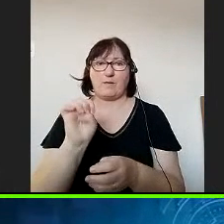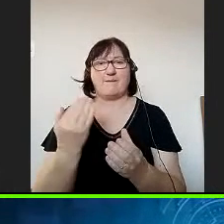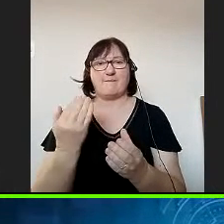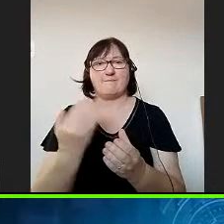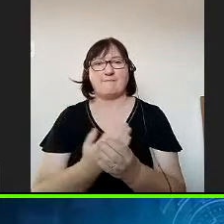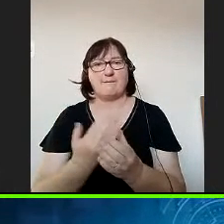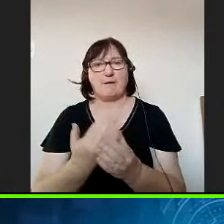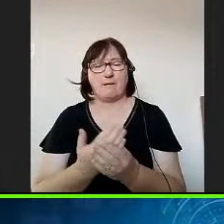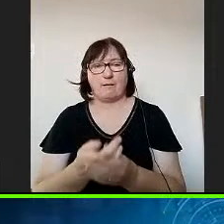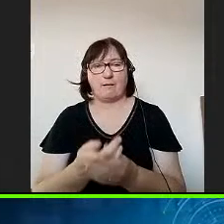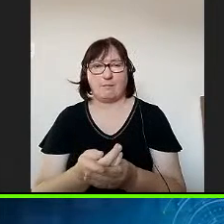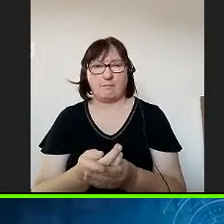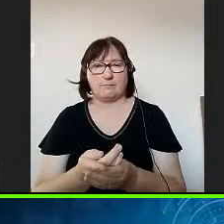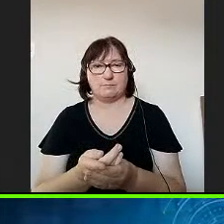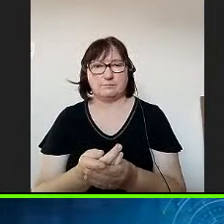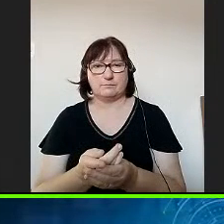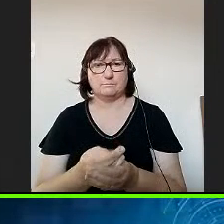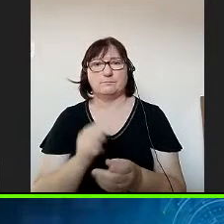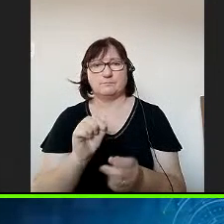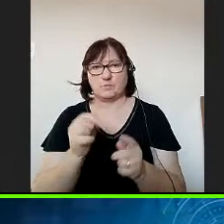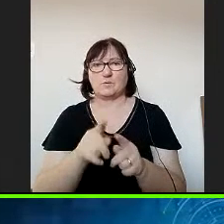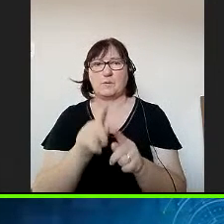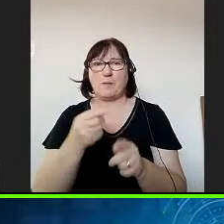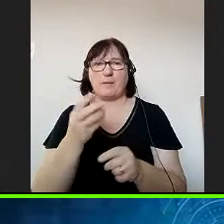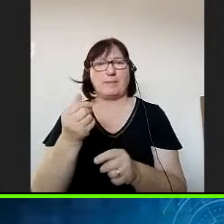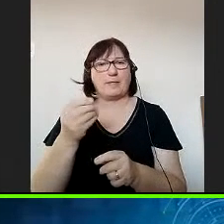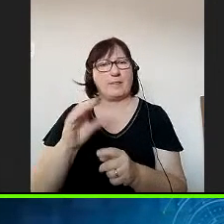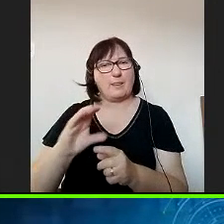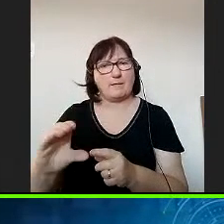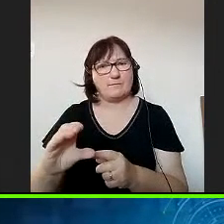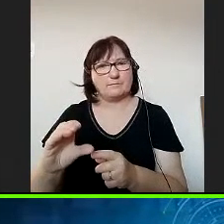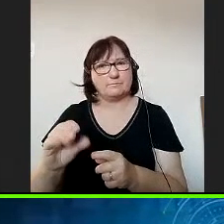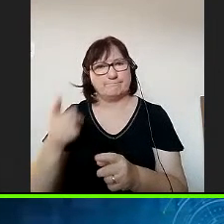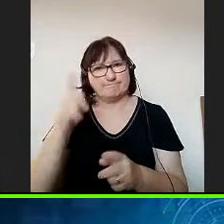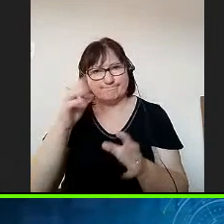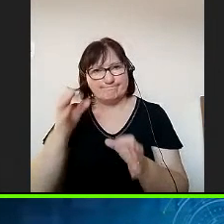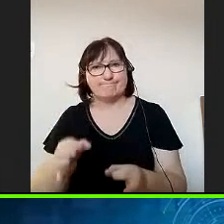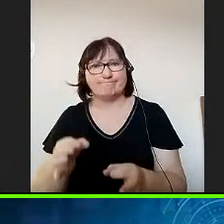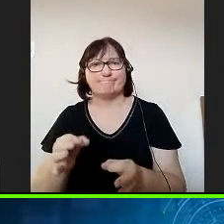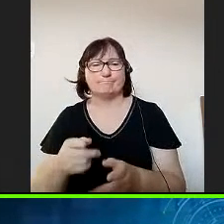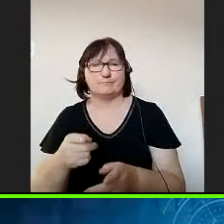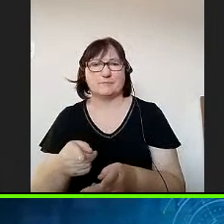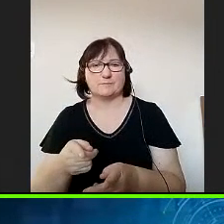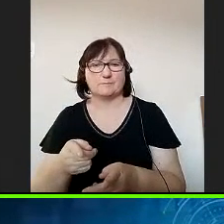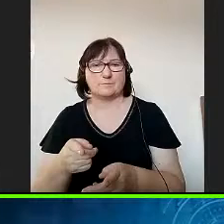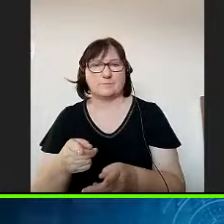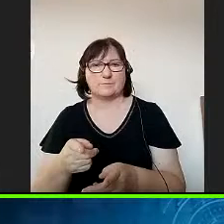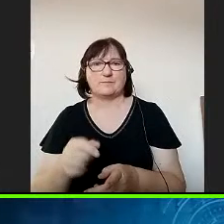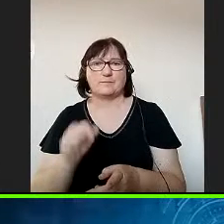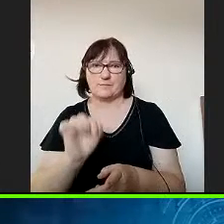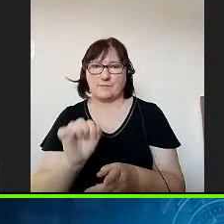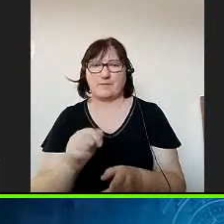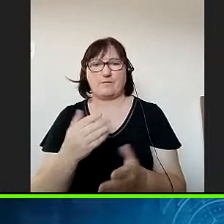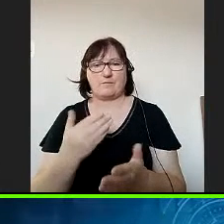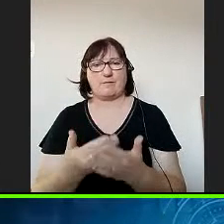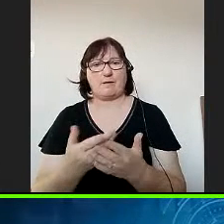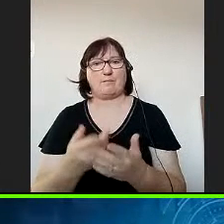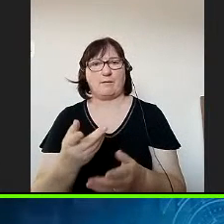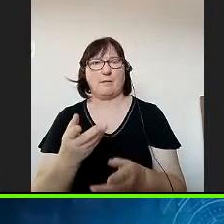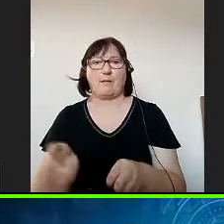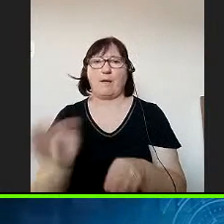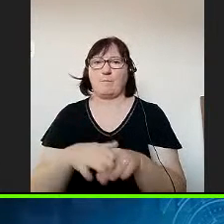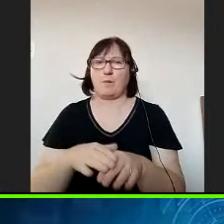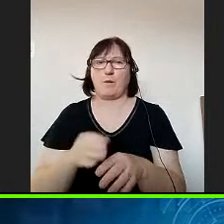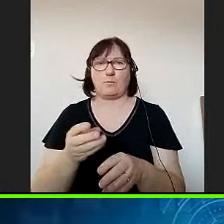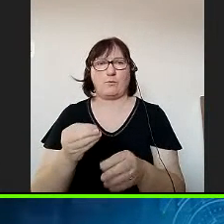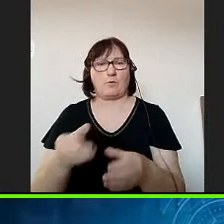submit a tariff determination? They're saying that this functionality will then allow for uploading of documents required for the tariff